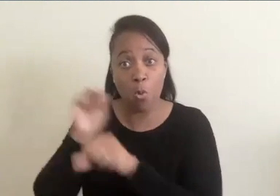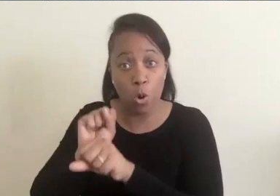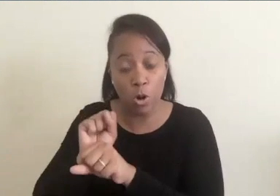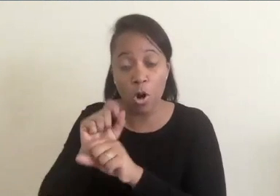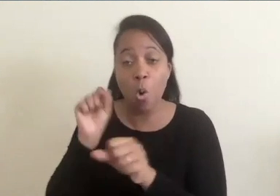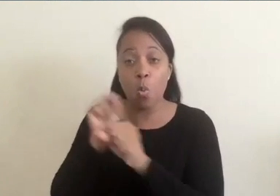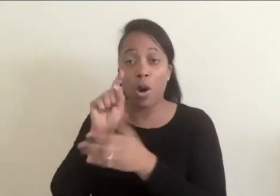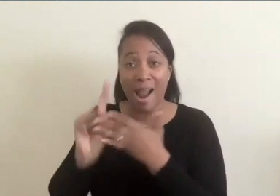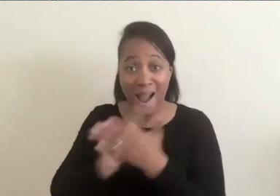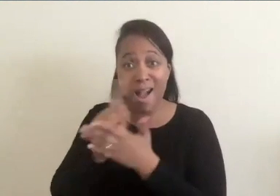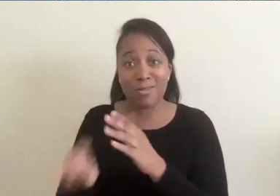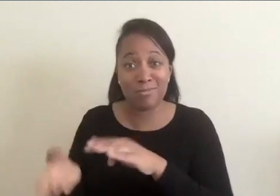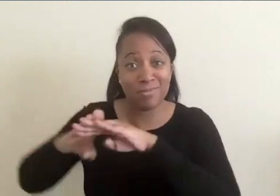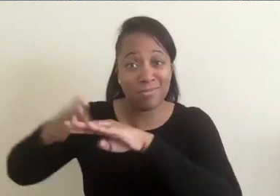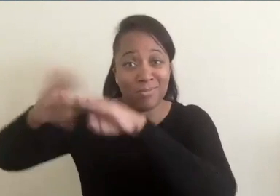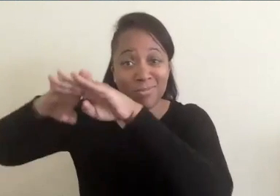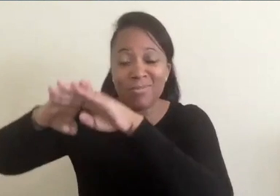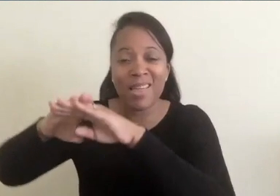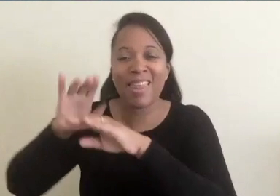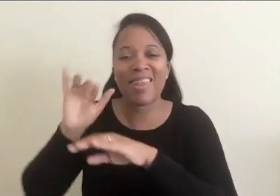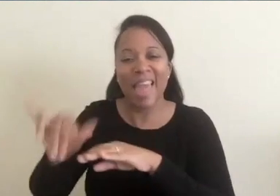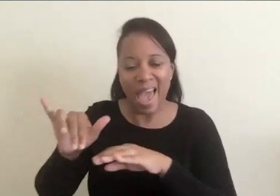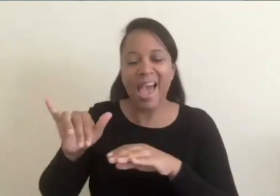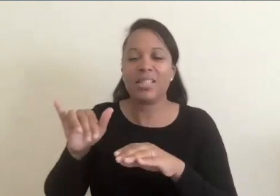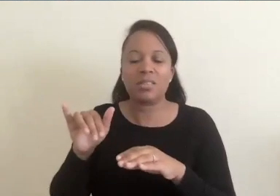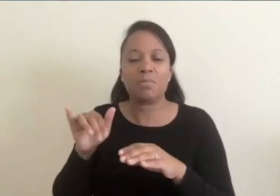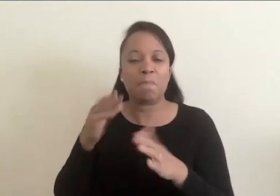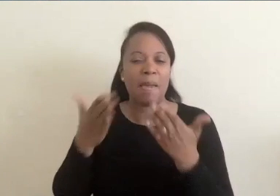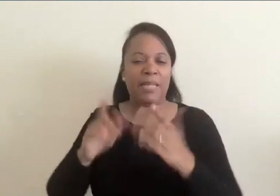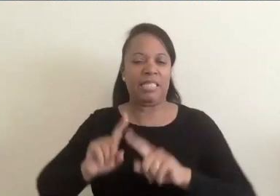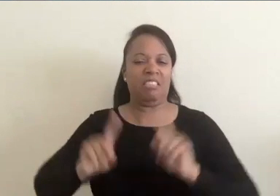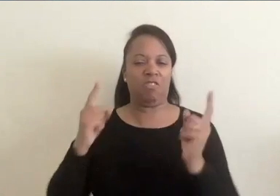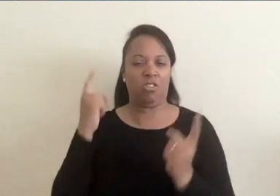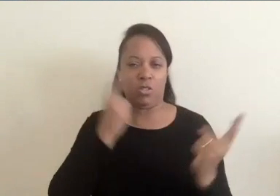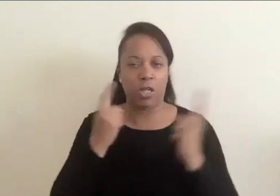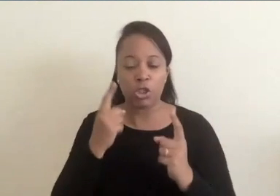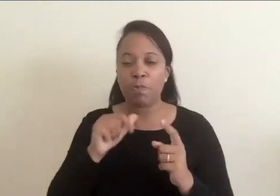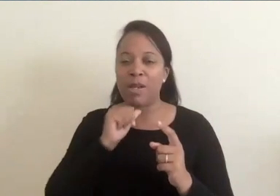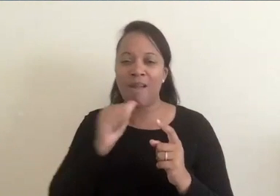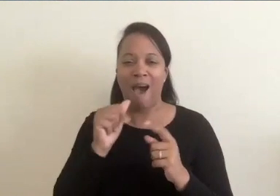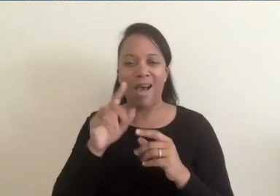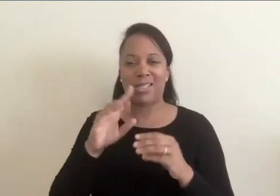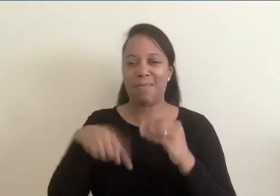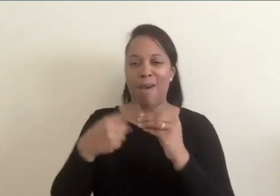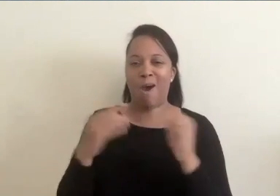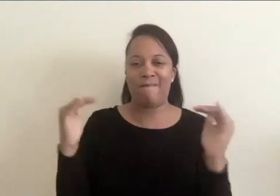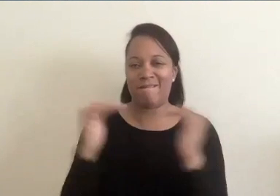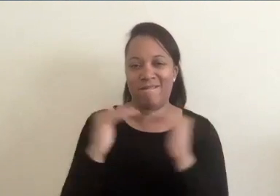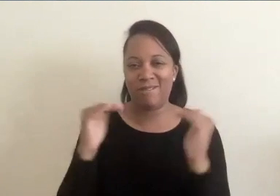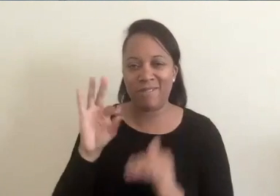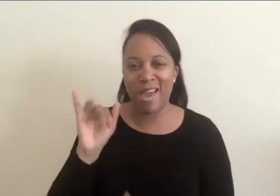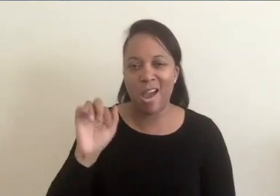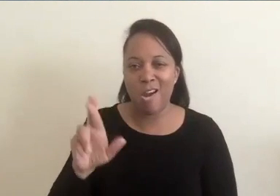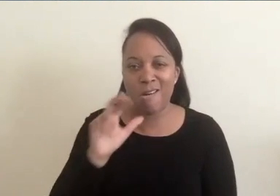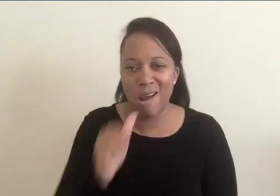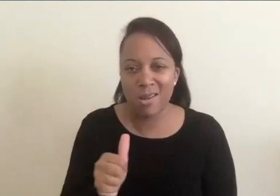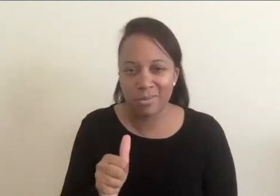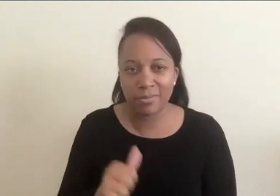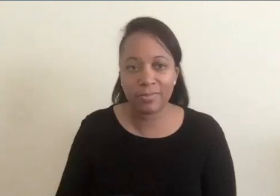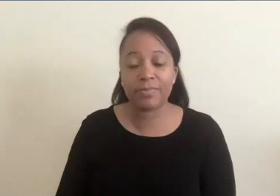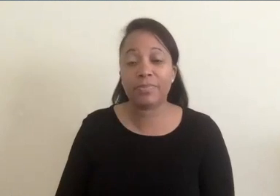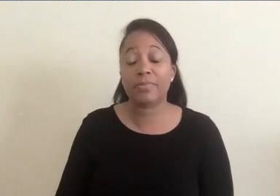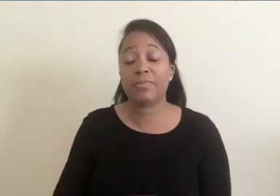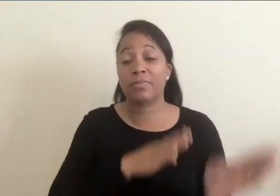would be okay, but not just the general fairness to the employees. So the court will consider,